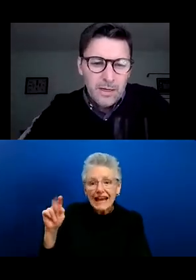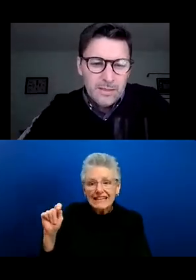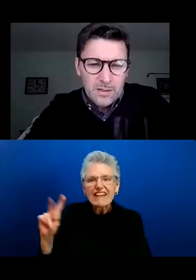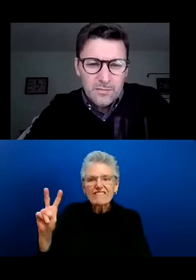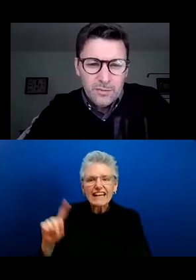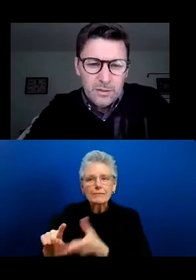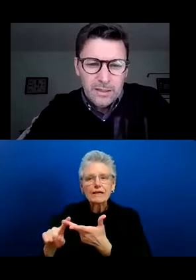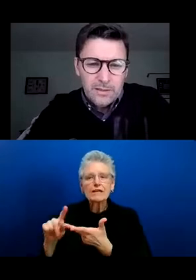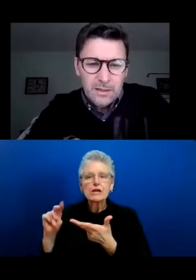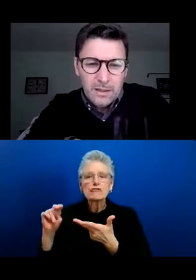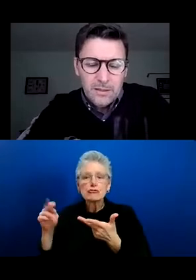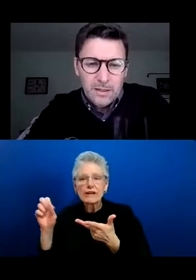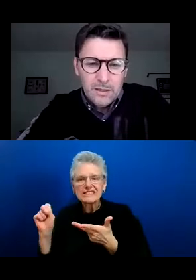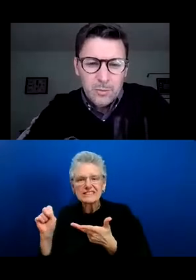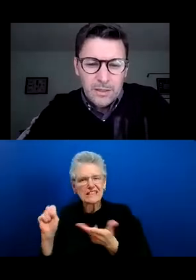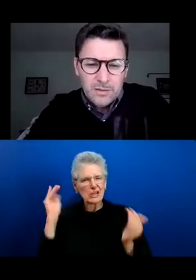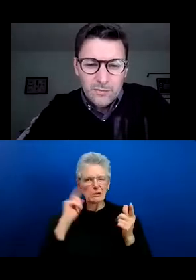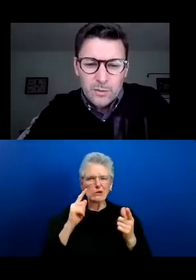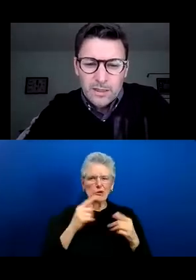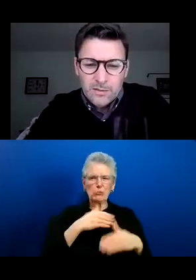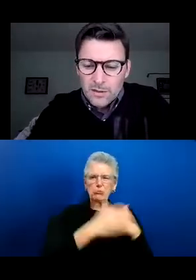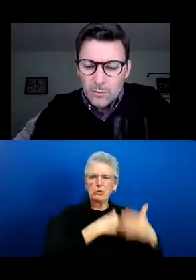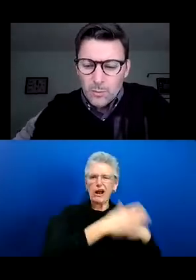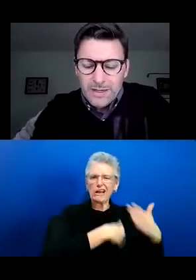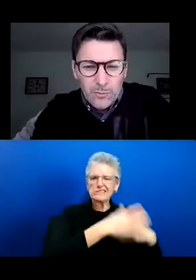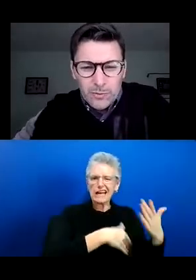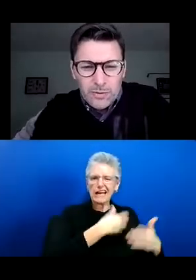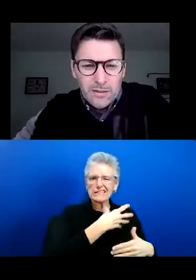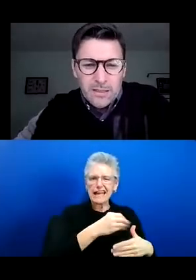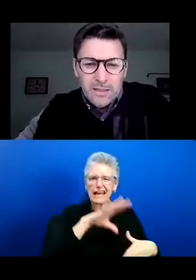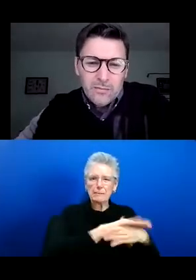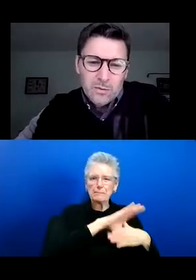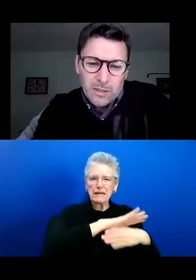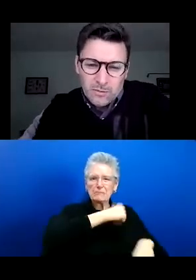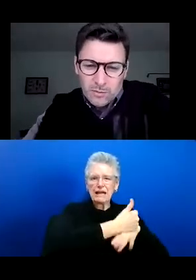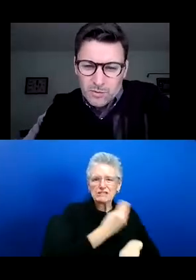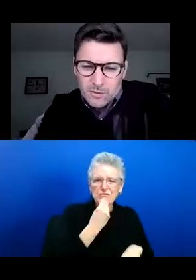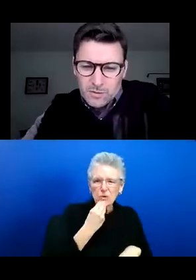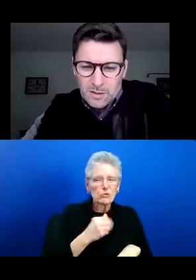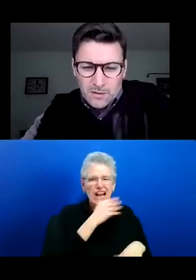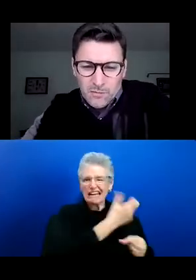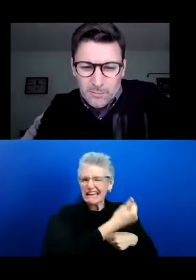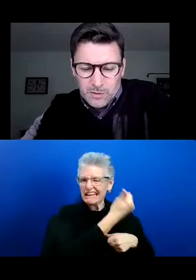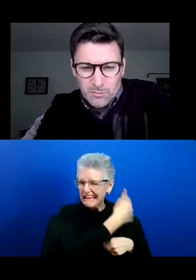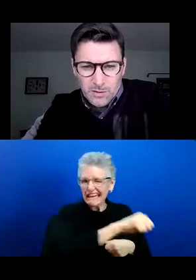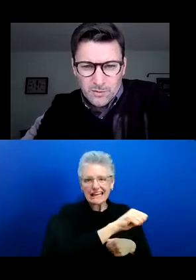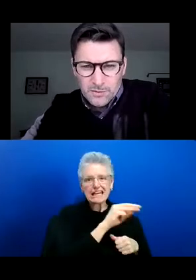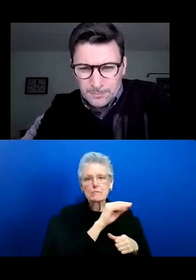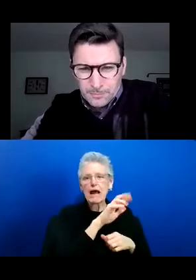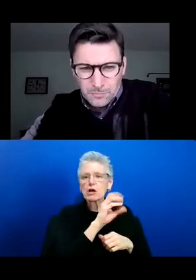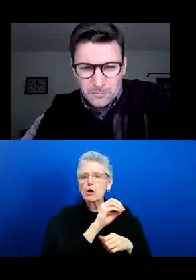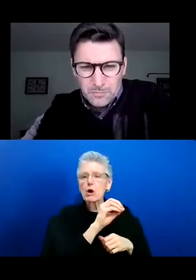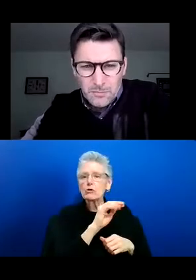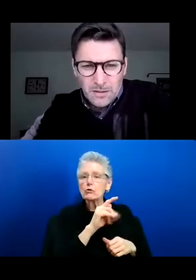these processed food diets and animal-based food diets, where we're not really getting any of those micronutrients, vitamins, or